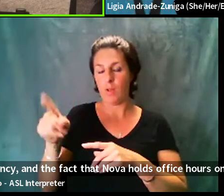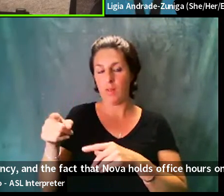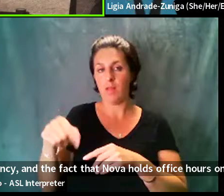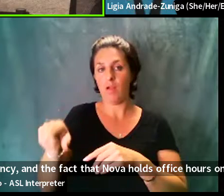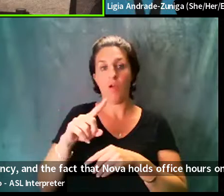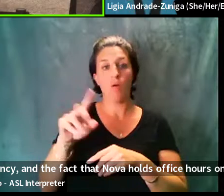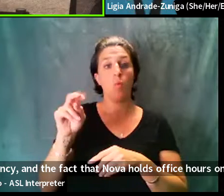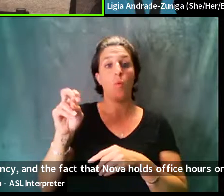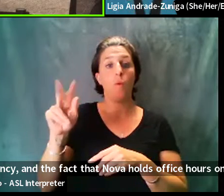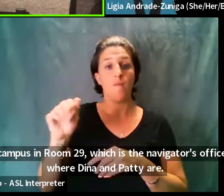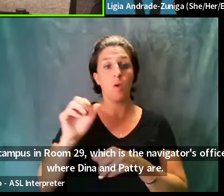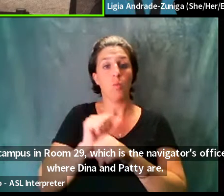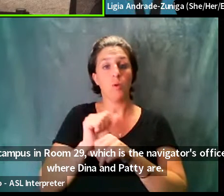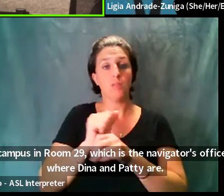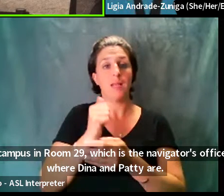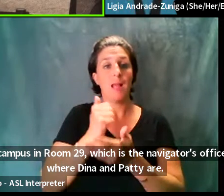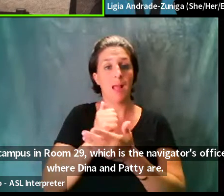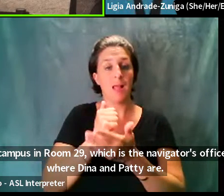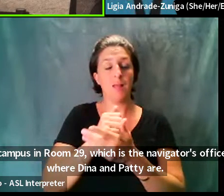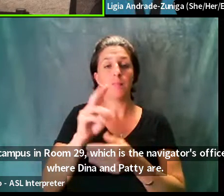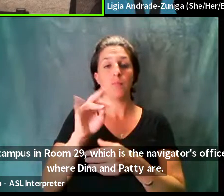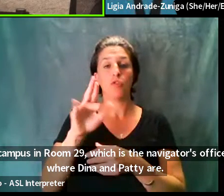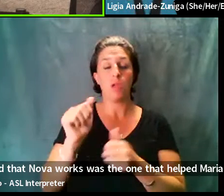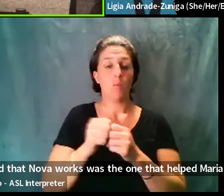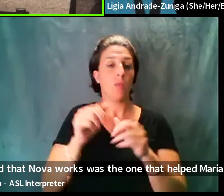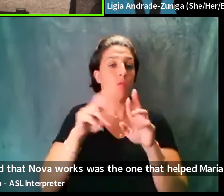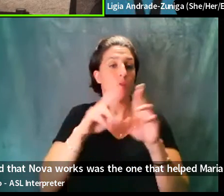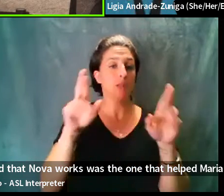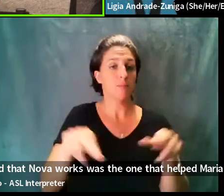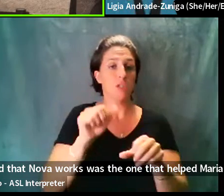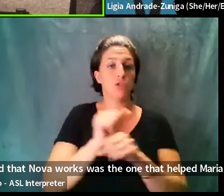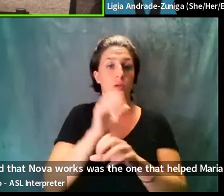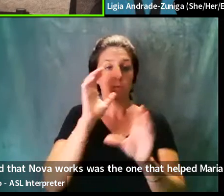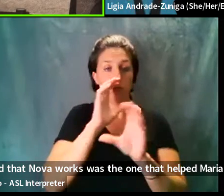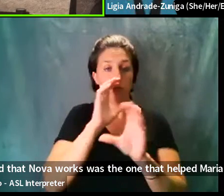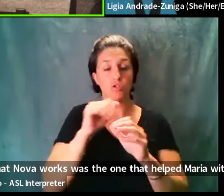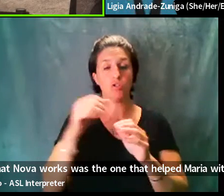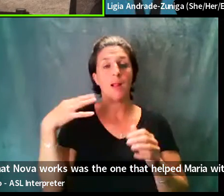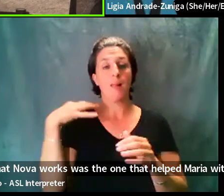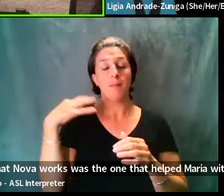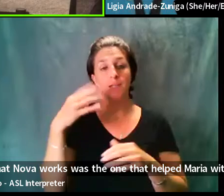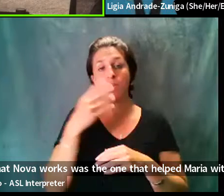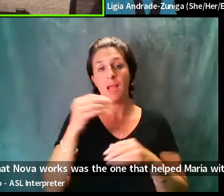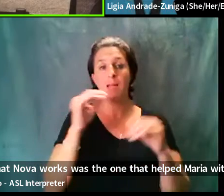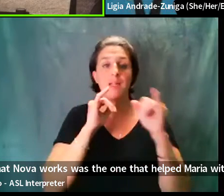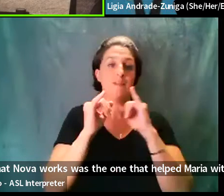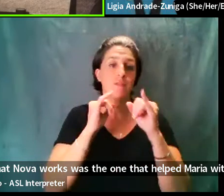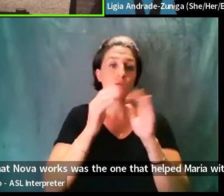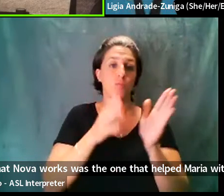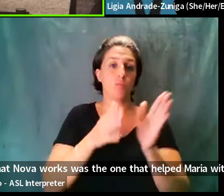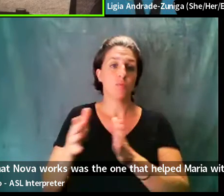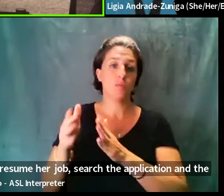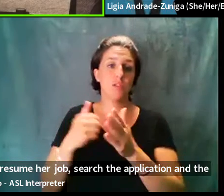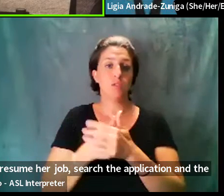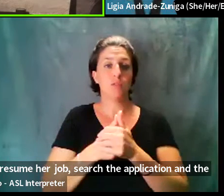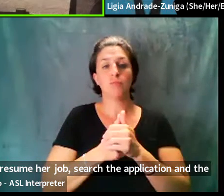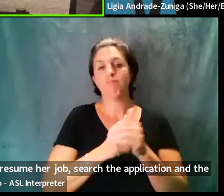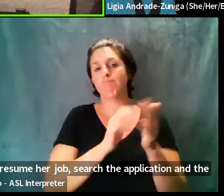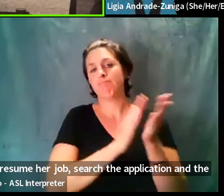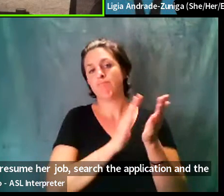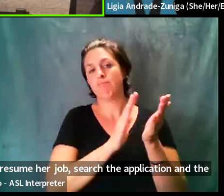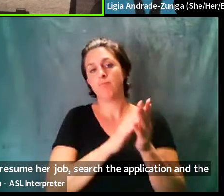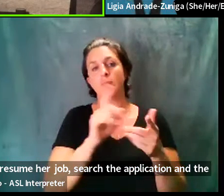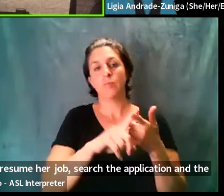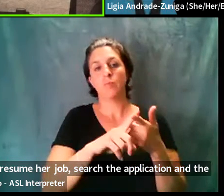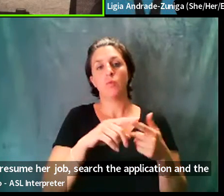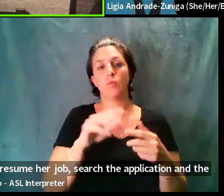NovaWorks was the one that helped Maria with her resume, her job search, the application, and the interview preparation. So shout out to our navigators